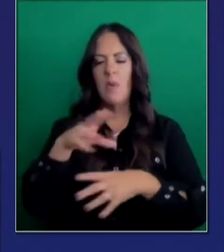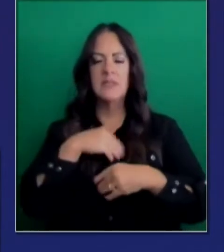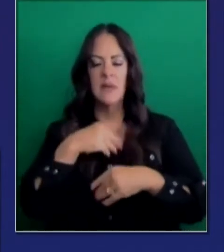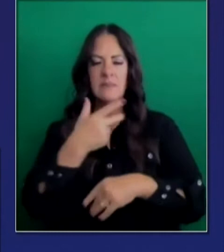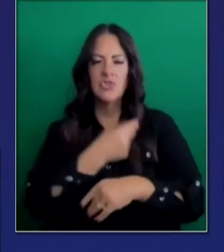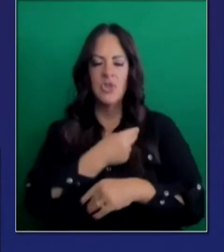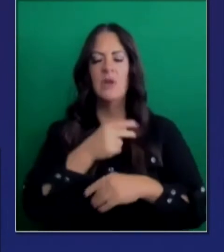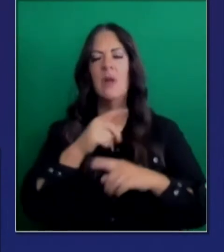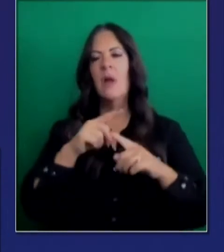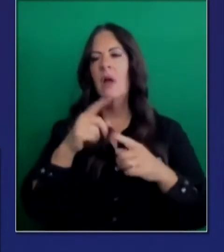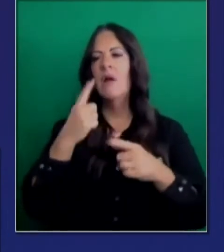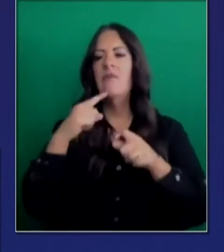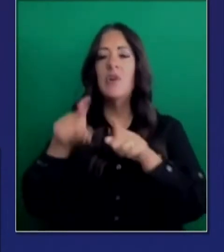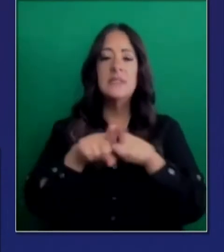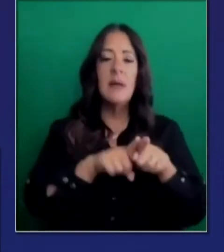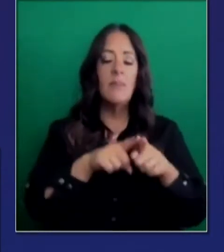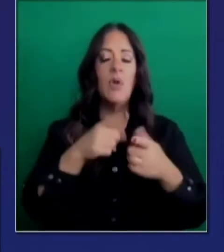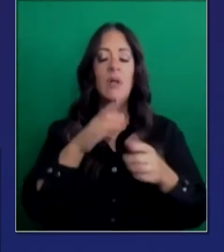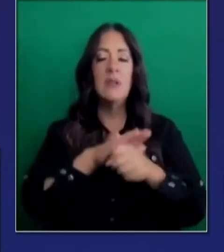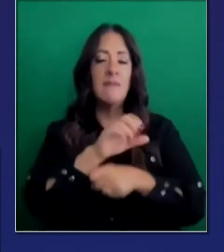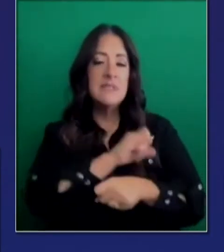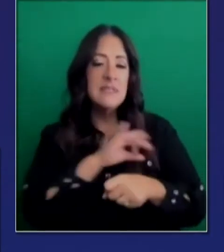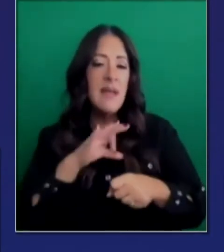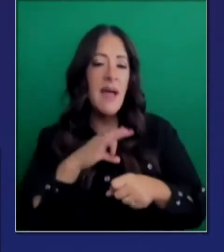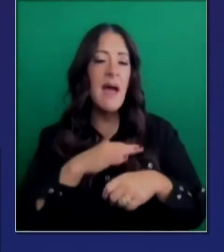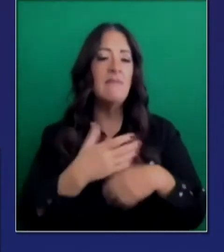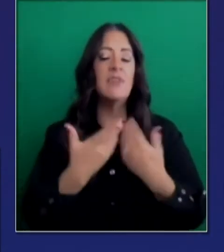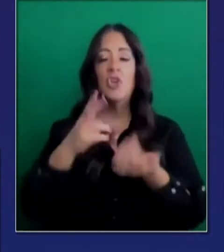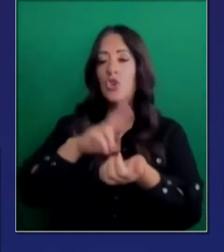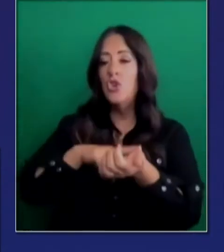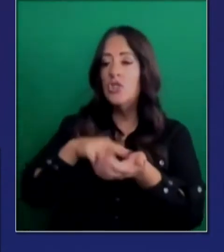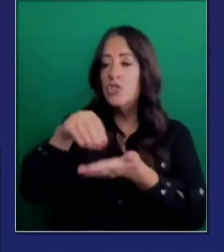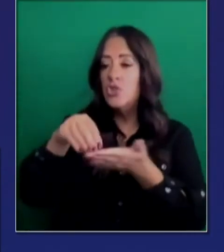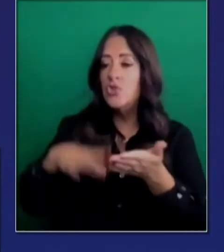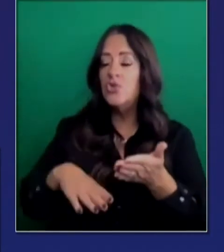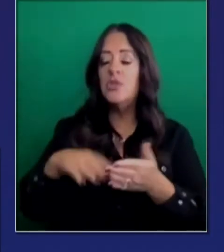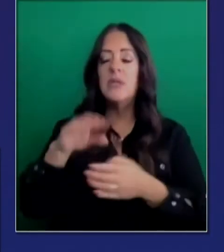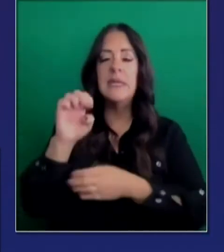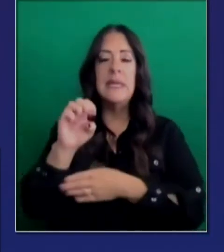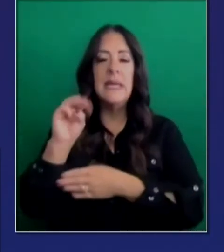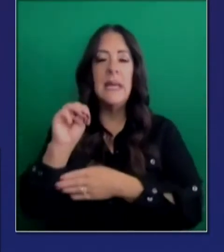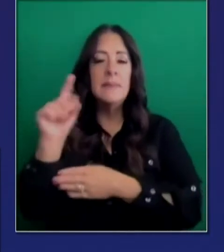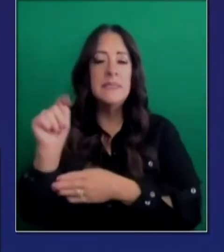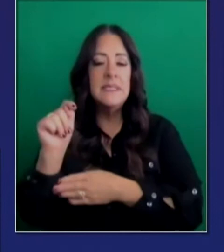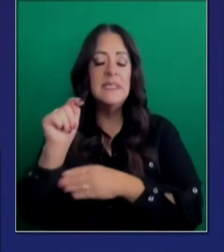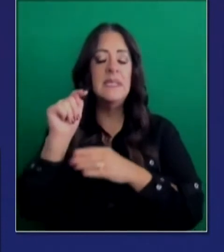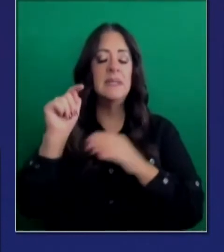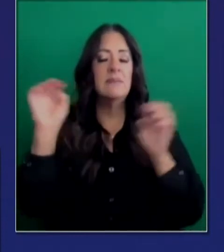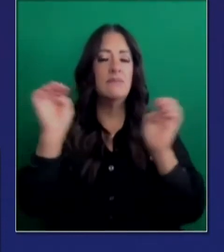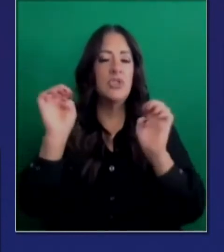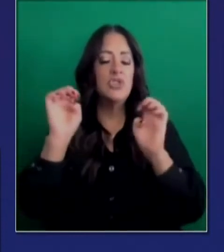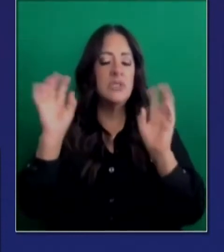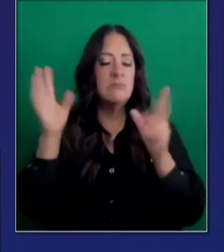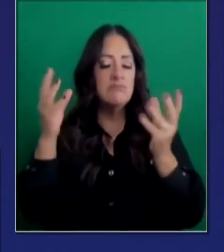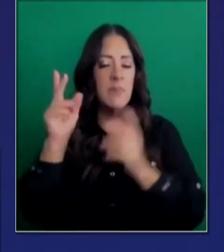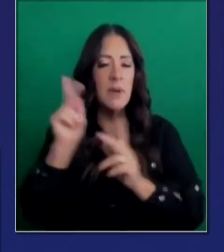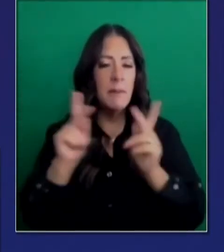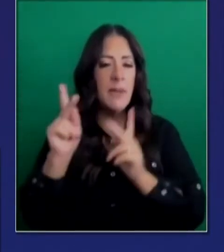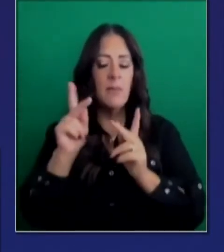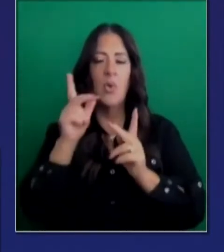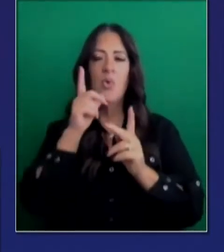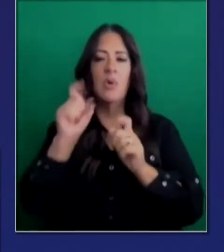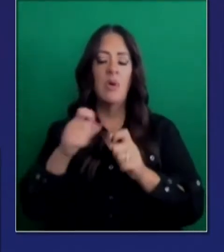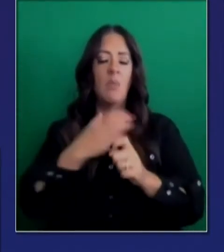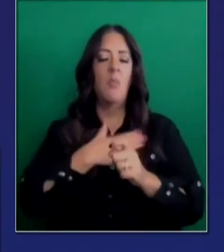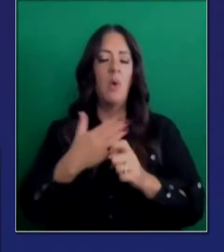the things the governor just mentioned around nursing students, EMTs, paramedics, others who can help on the vaccination